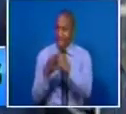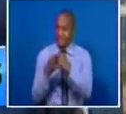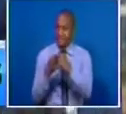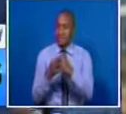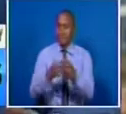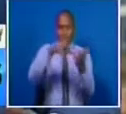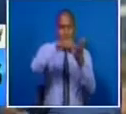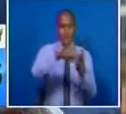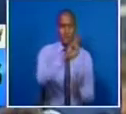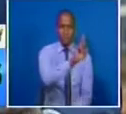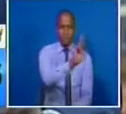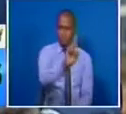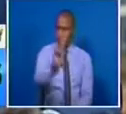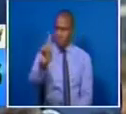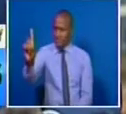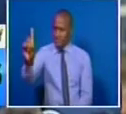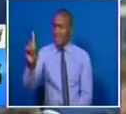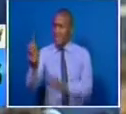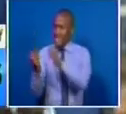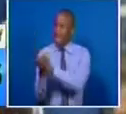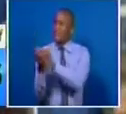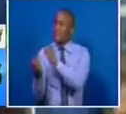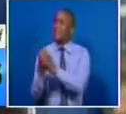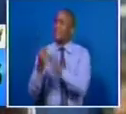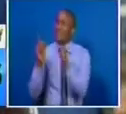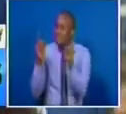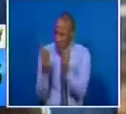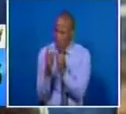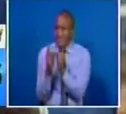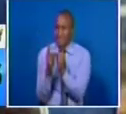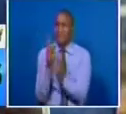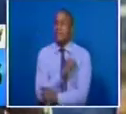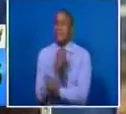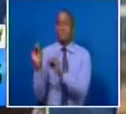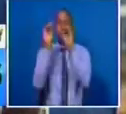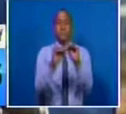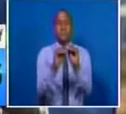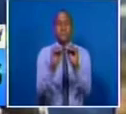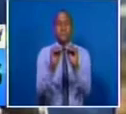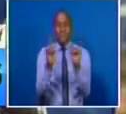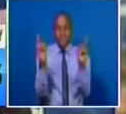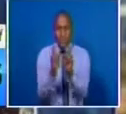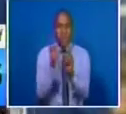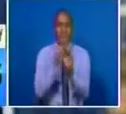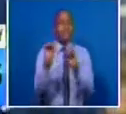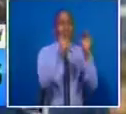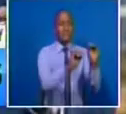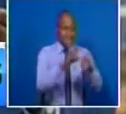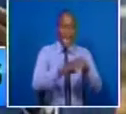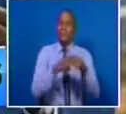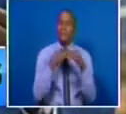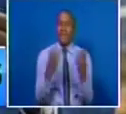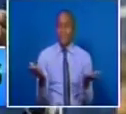platform, and you hardly had time to explain even what you wanted to explain. Mm-hmm. So I think that the practice of splitting